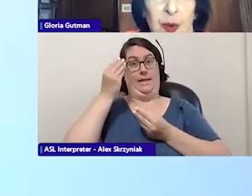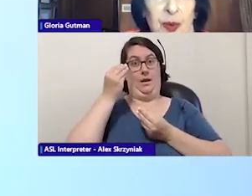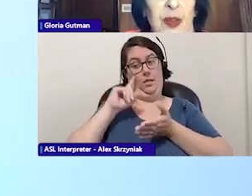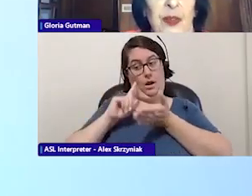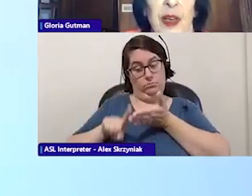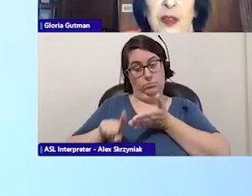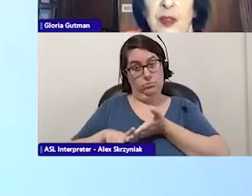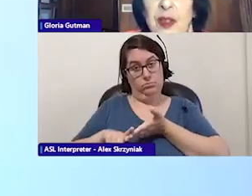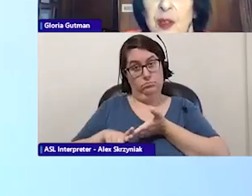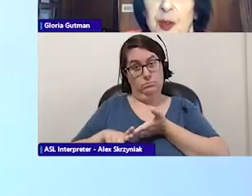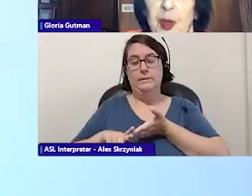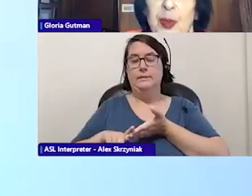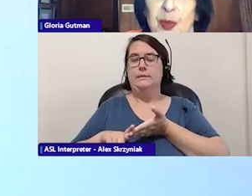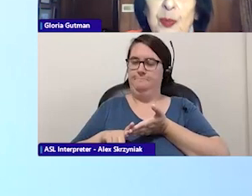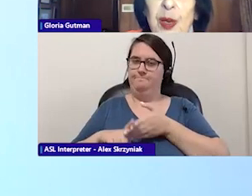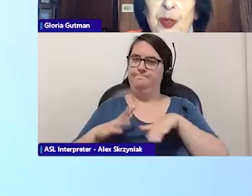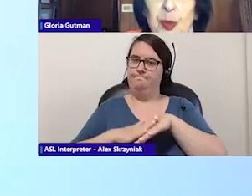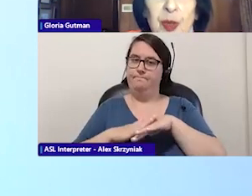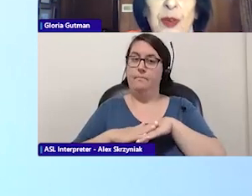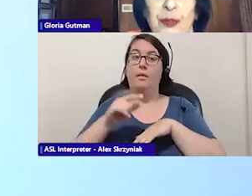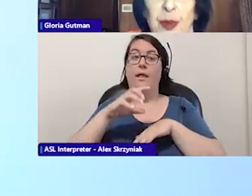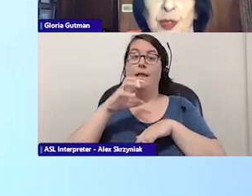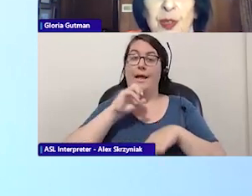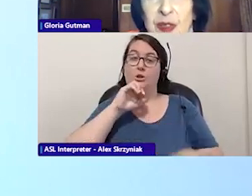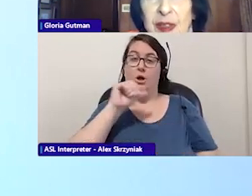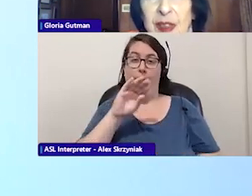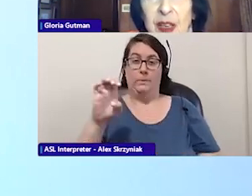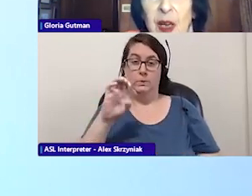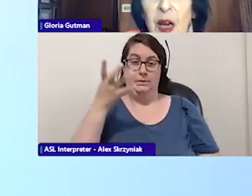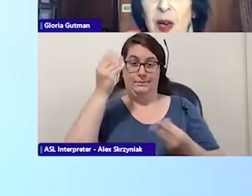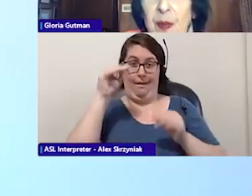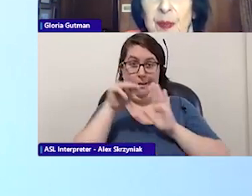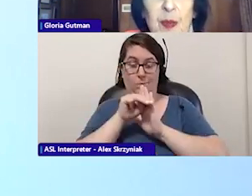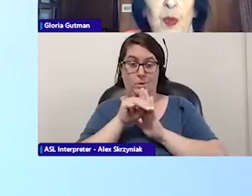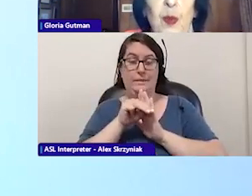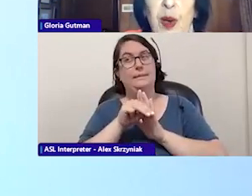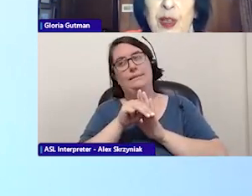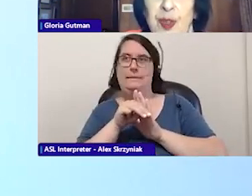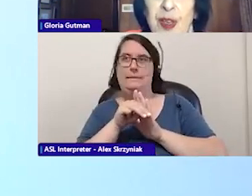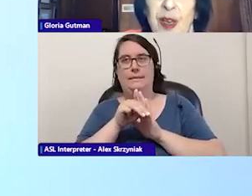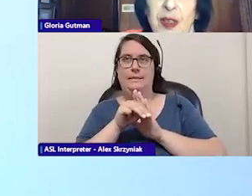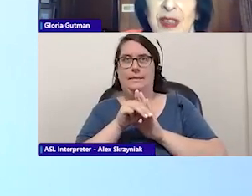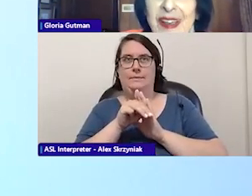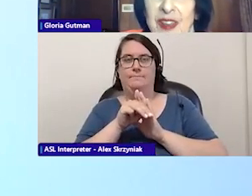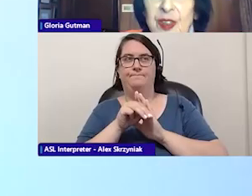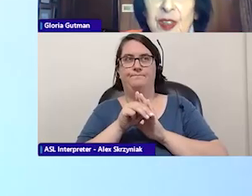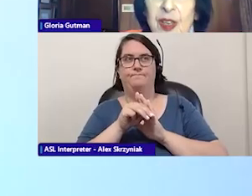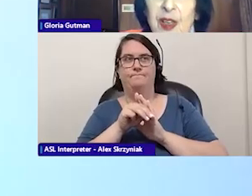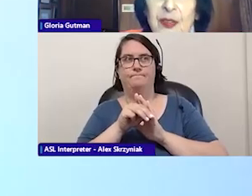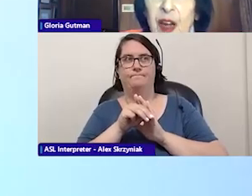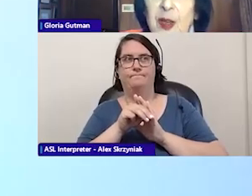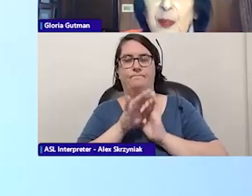to note that the elder abuse module, unfortunately, was